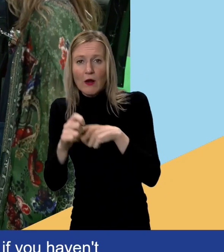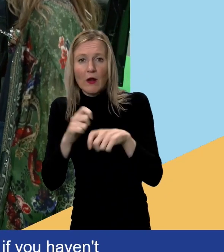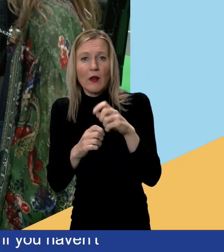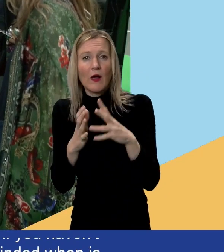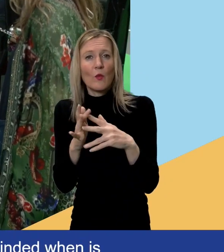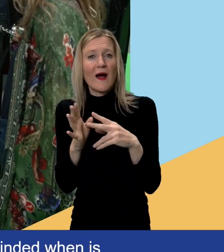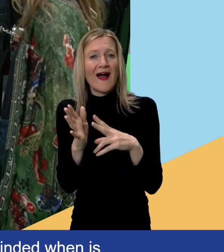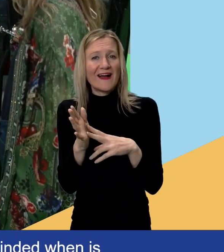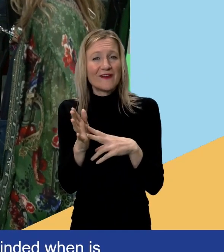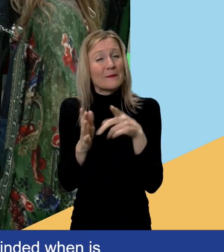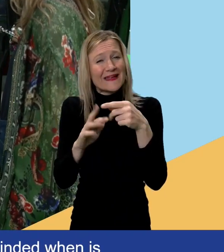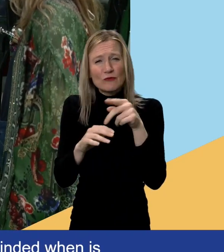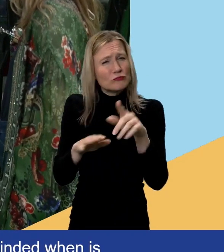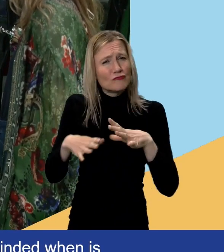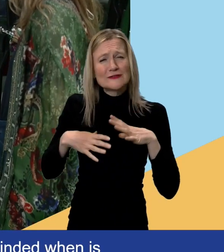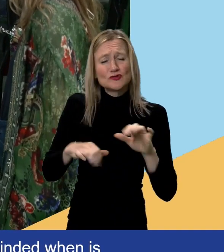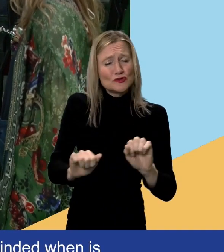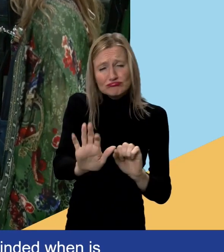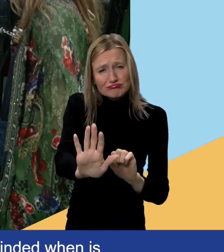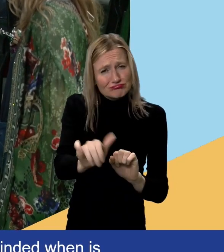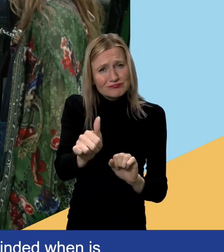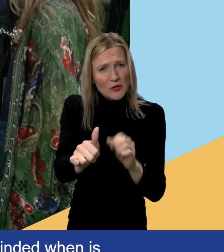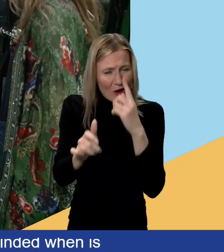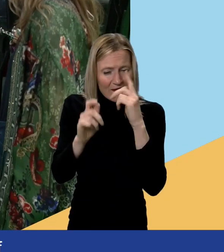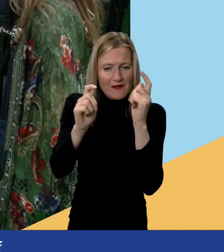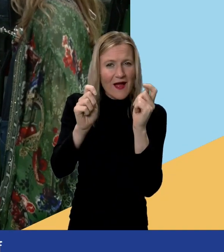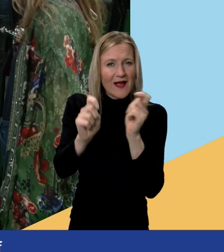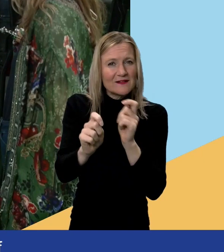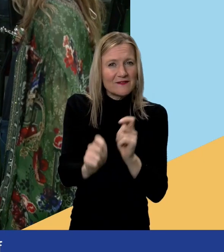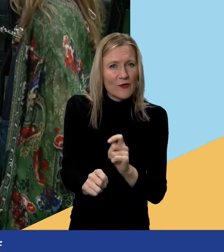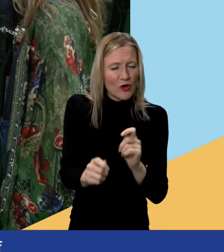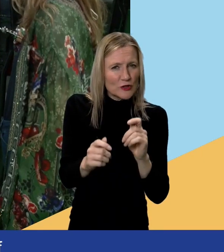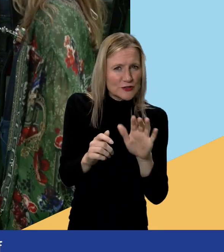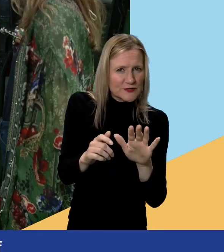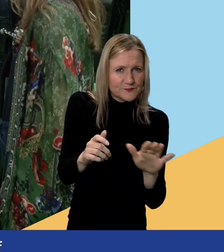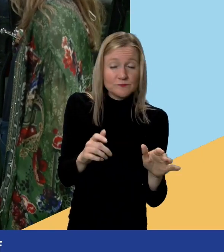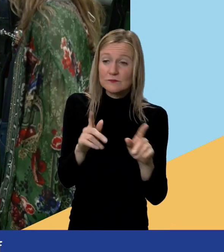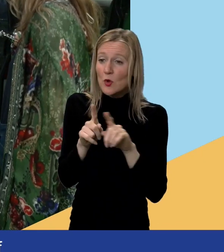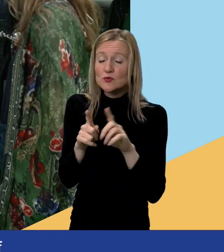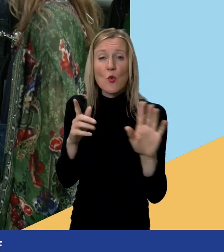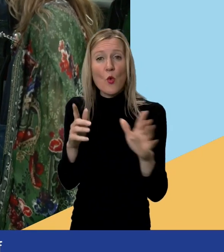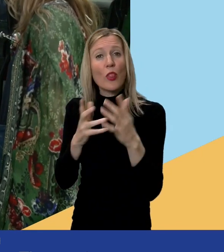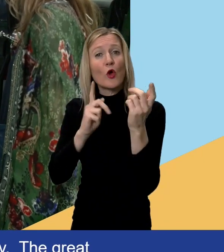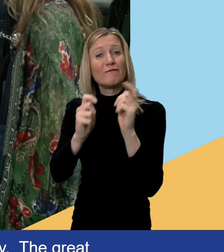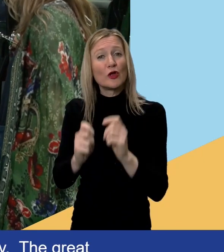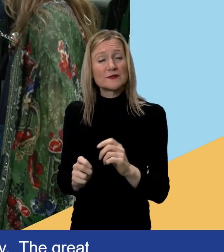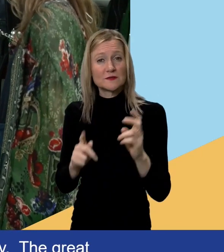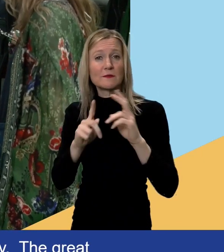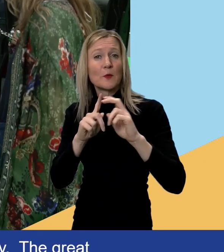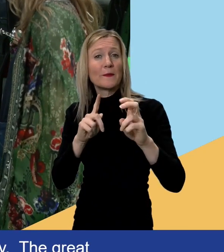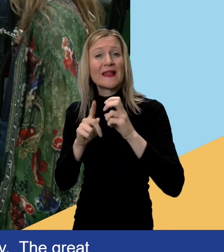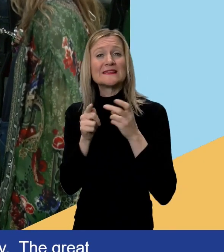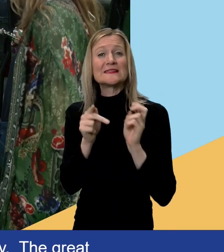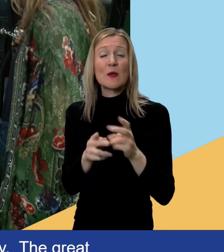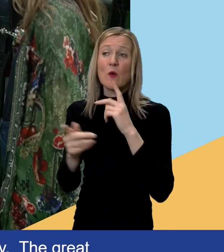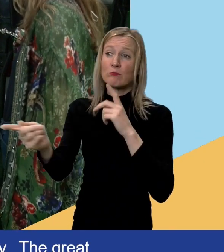can help you if you're not quite ready. But ultimately, the great thing is, all of the converters on the Motability Scheme will bring a WAV out to you. Right. So you